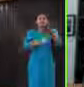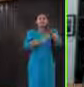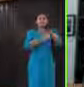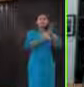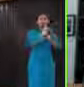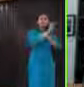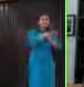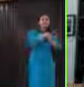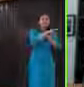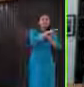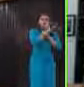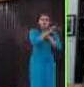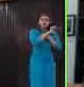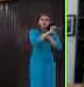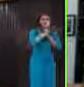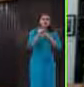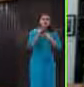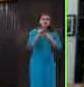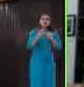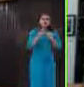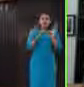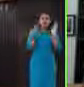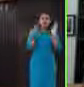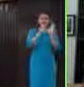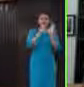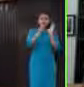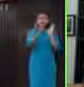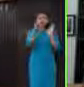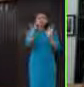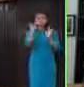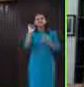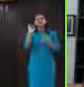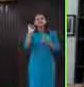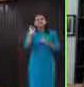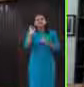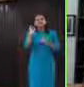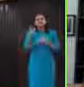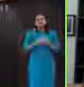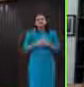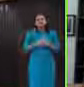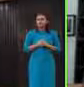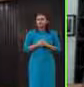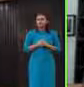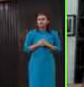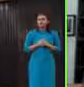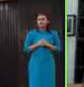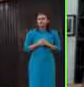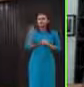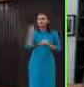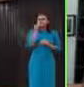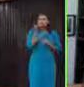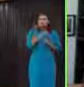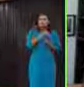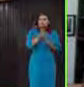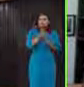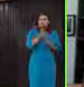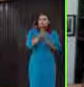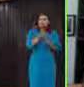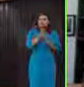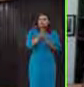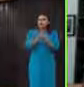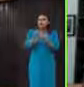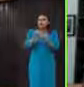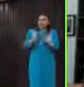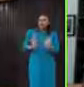of Article 370 is also part of the legacy of Article 370, that in some ways, there was a